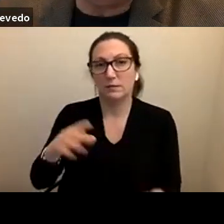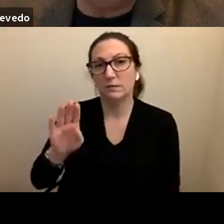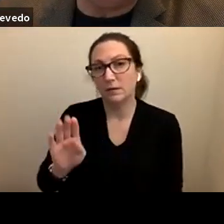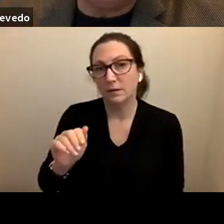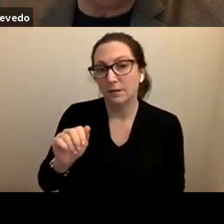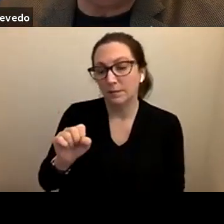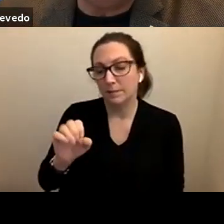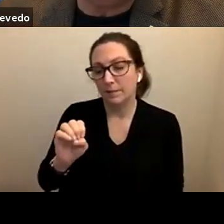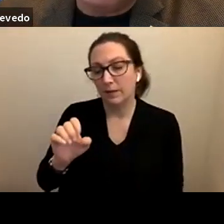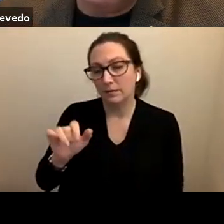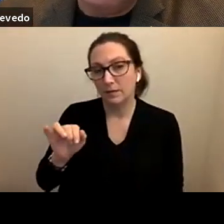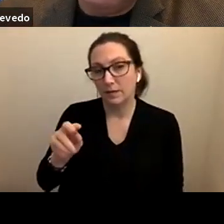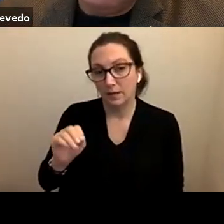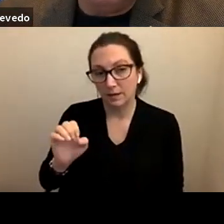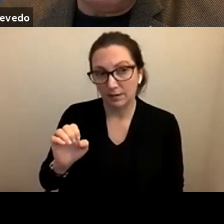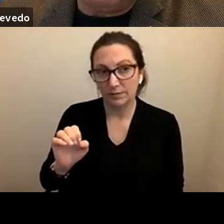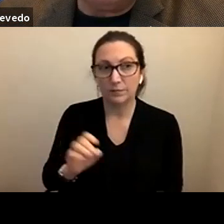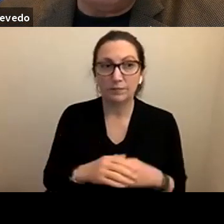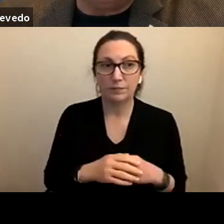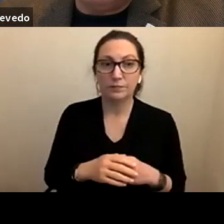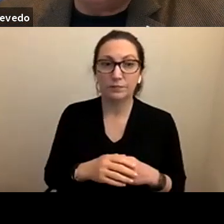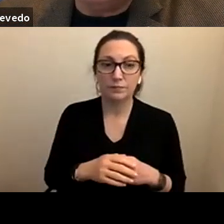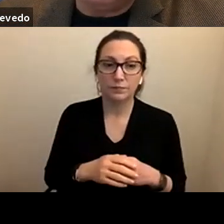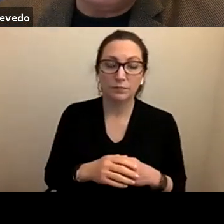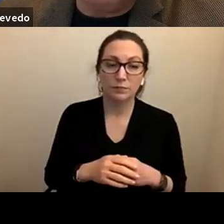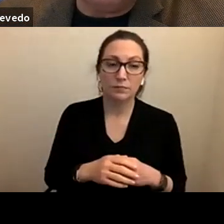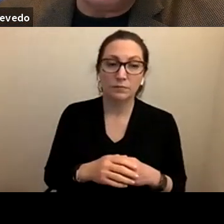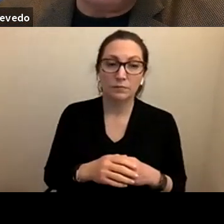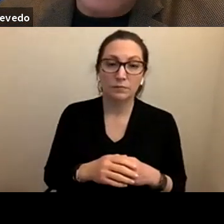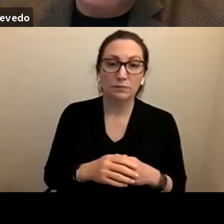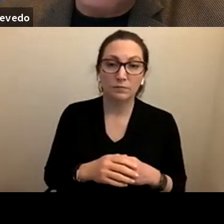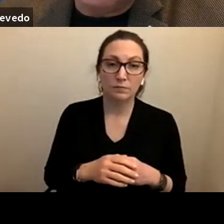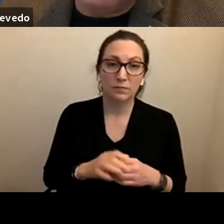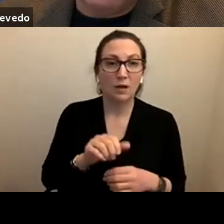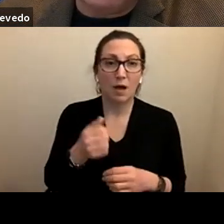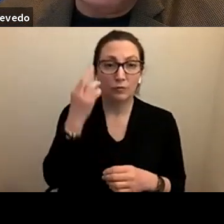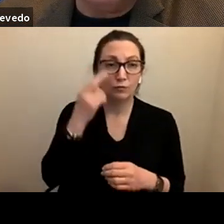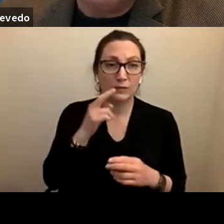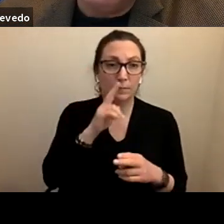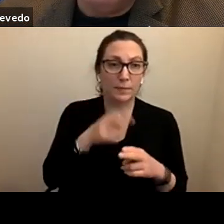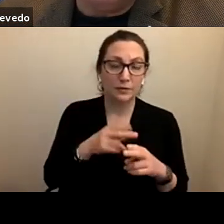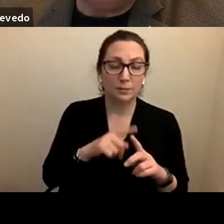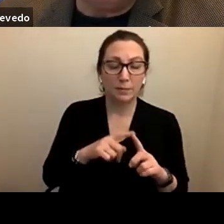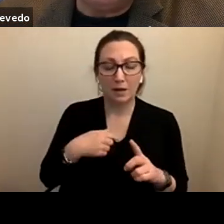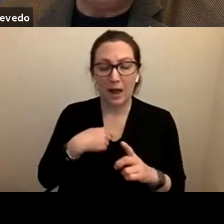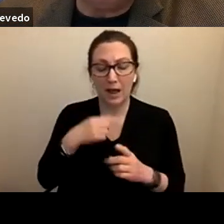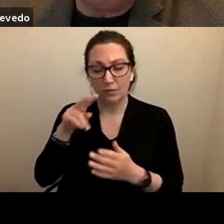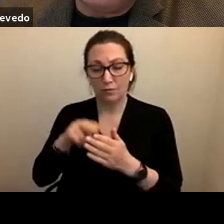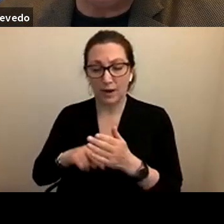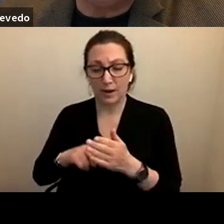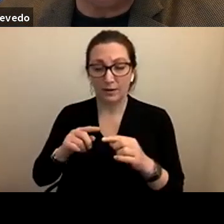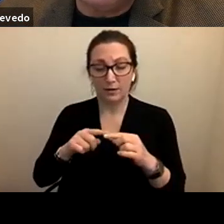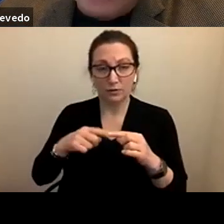in addition to the reasons she shared. But one of the reasons, as I read the circuit court opinion, one of the reasons